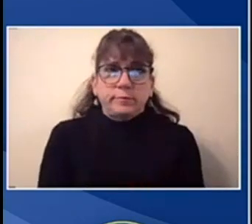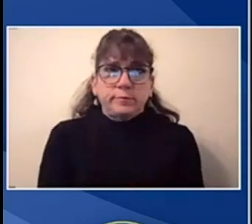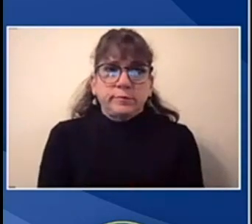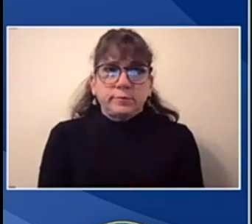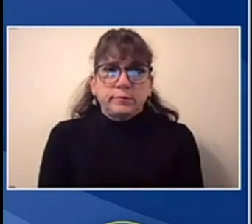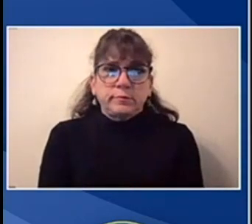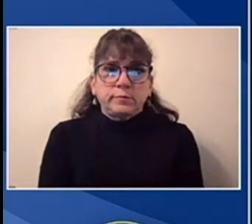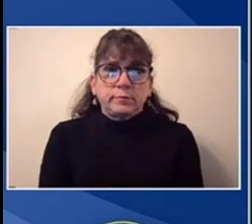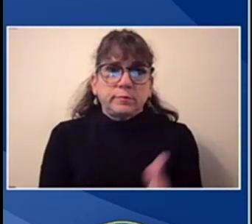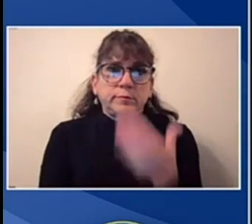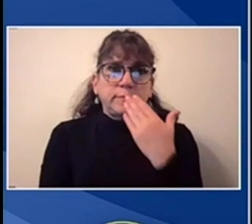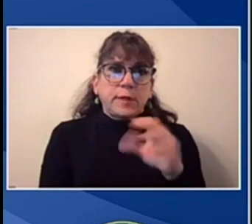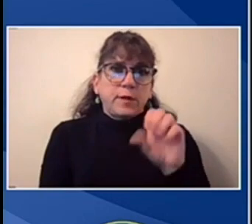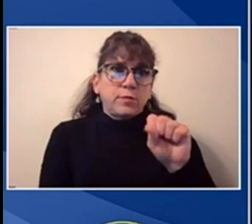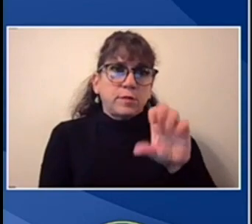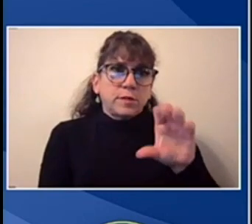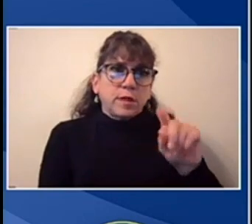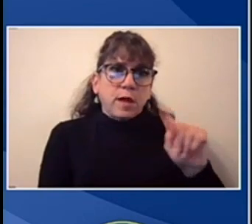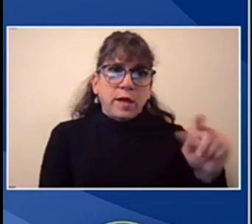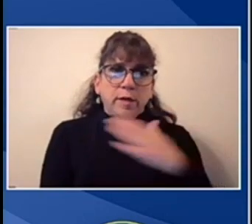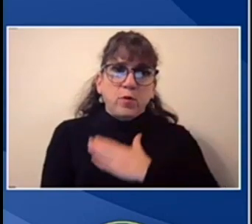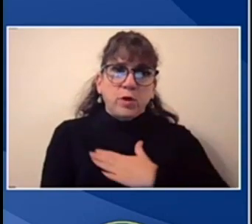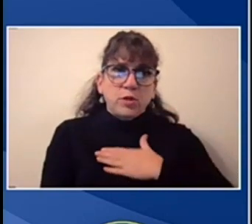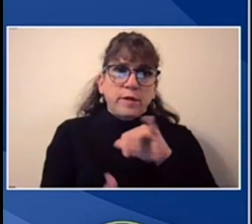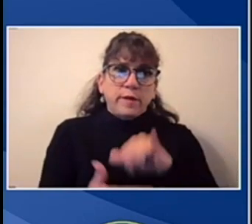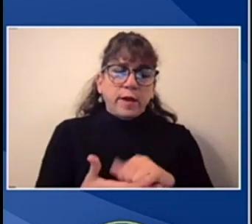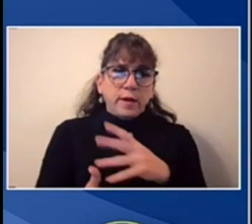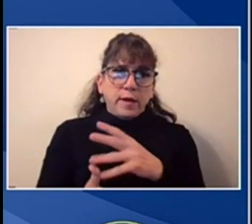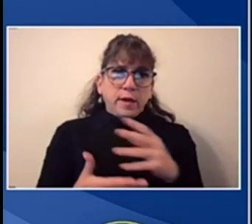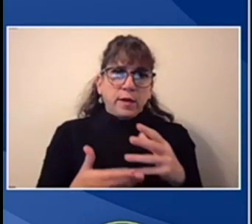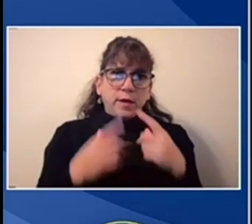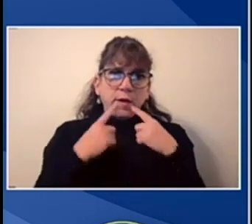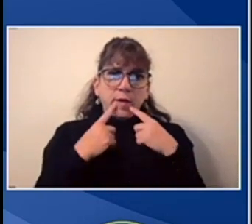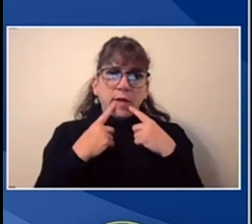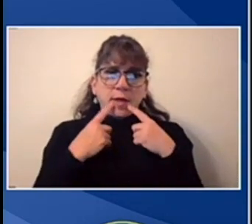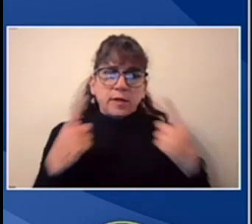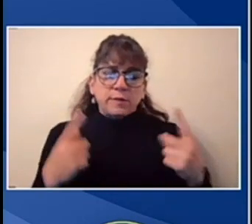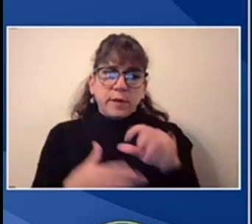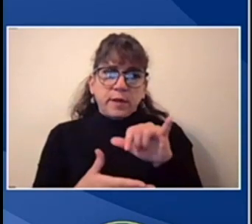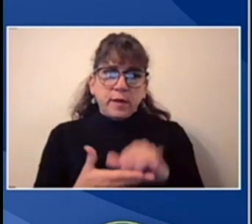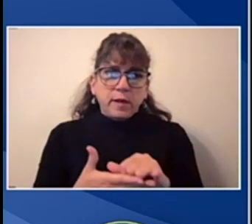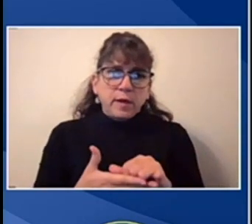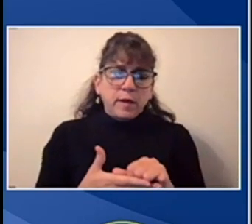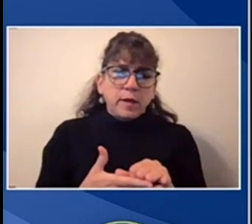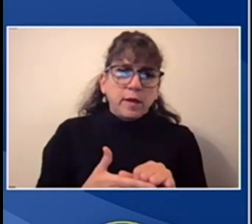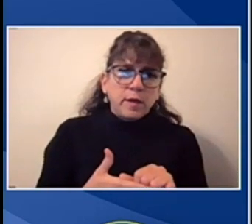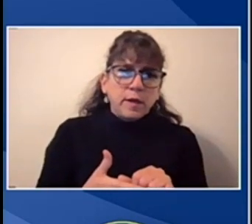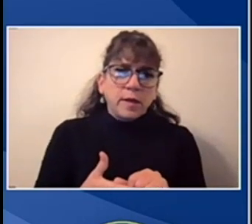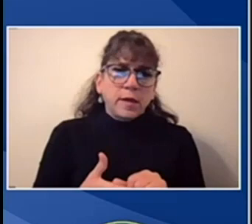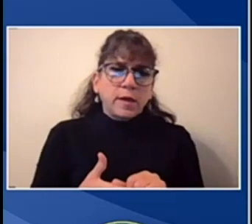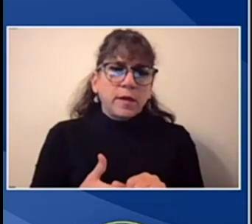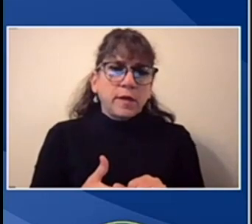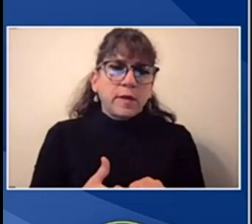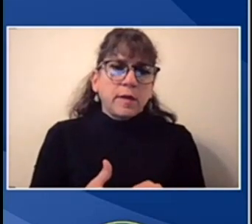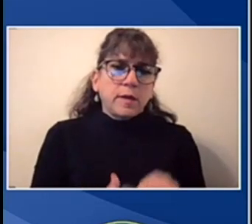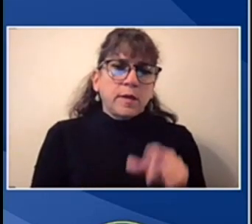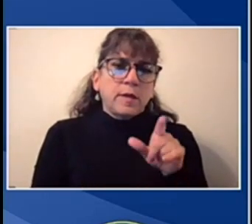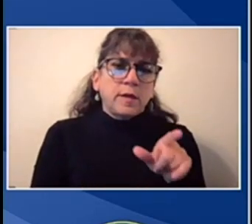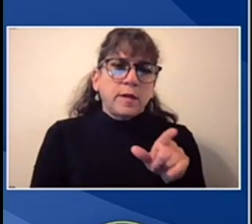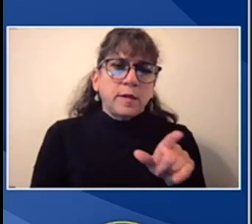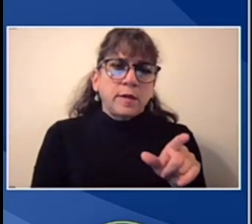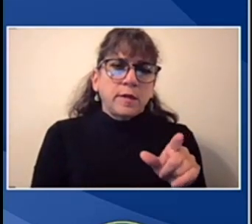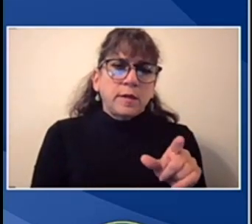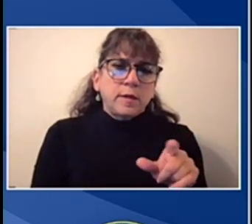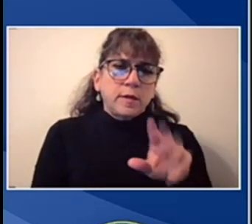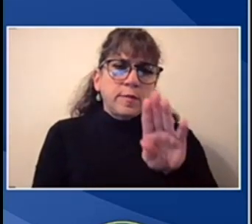Thank you, Scott. Appreciate it. An announcement that Jello Bishop is coming to the table for